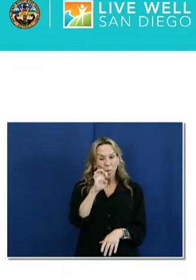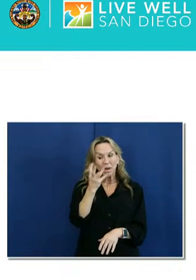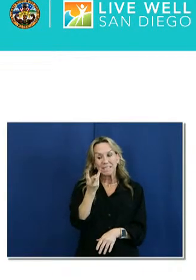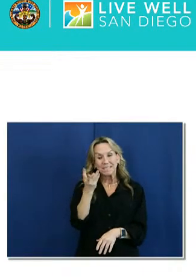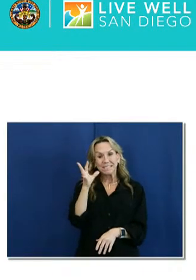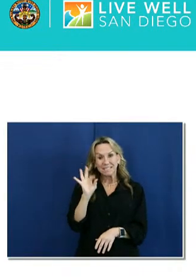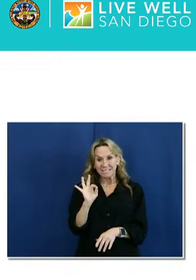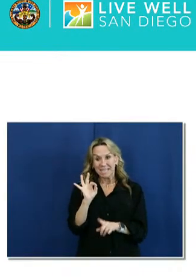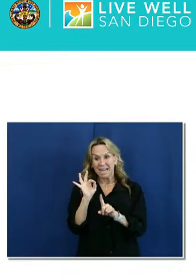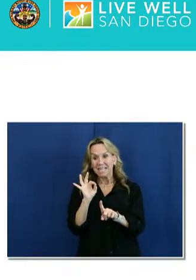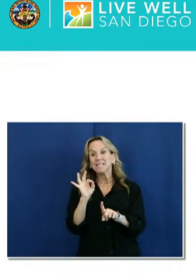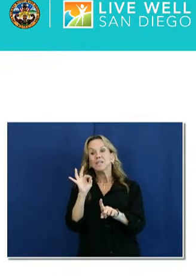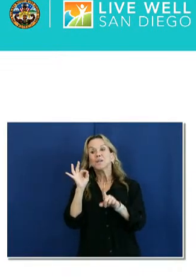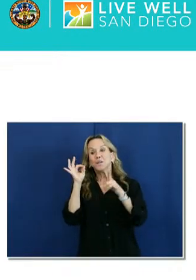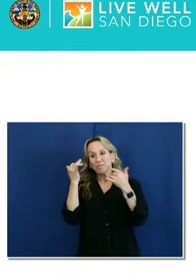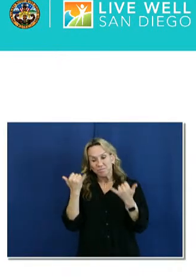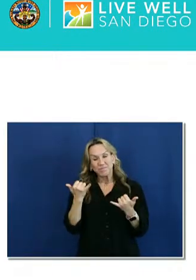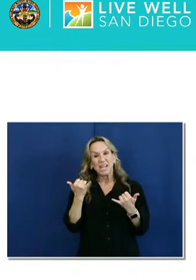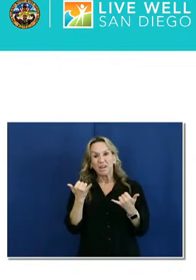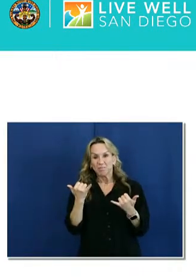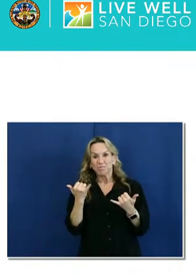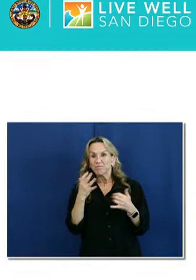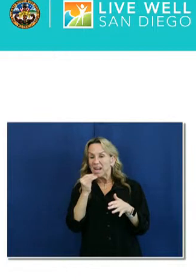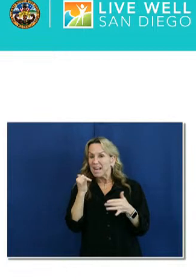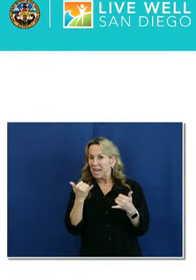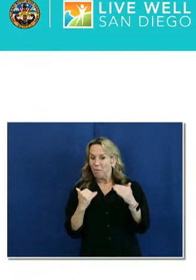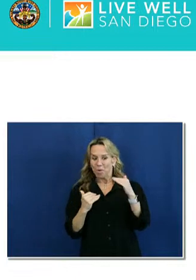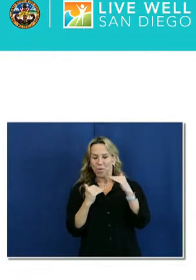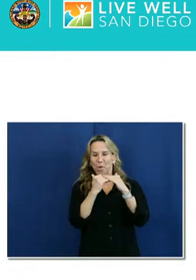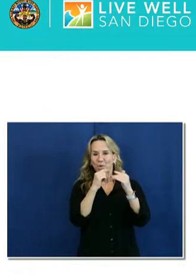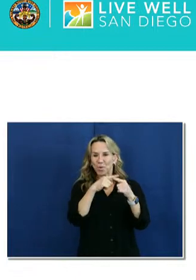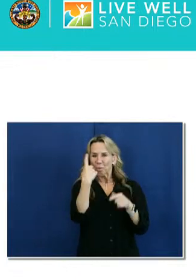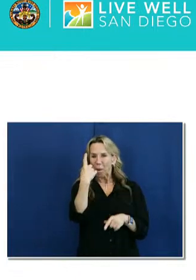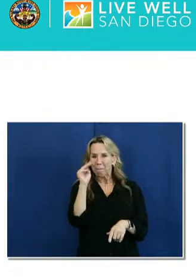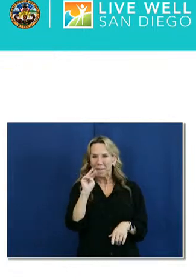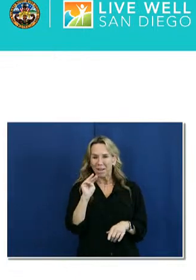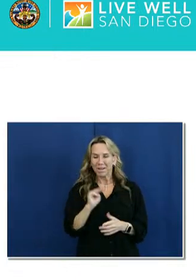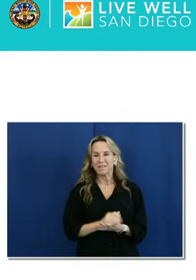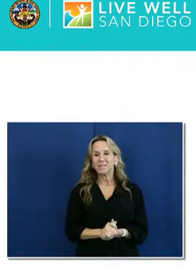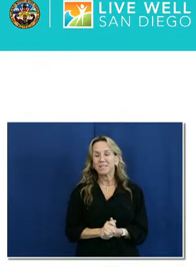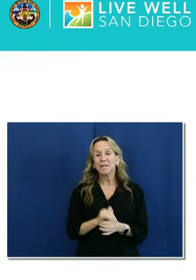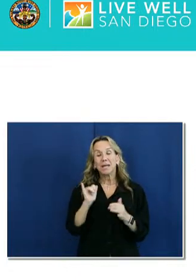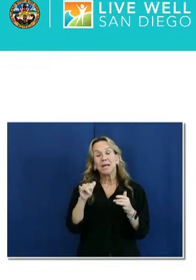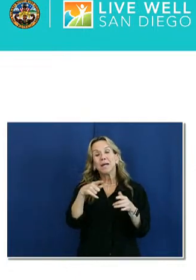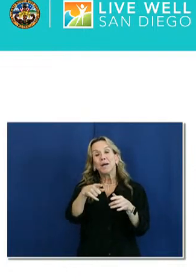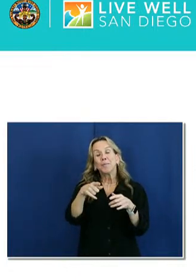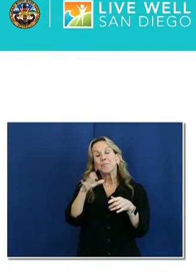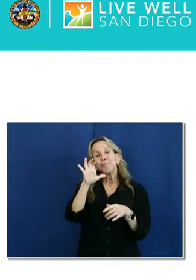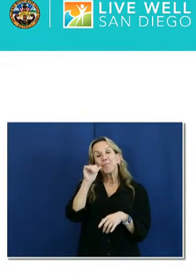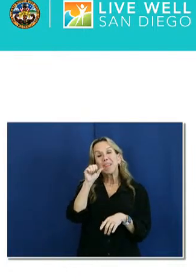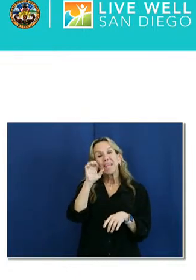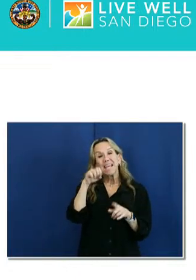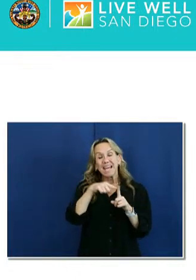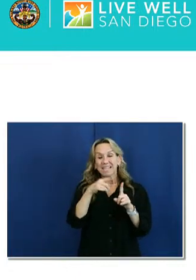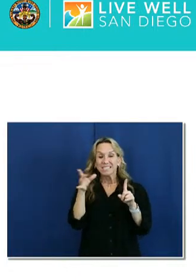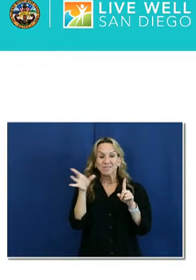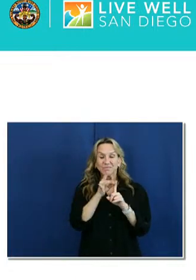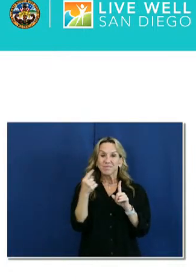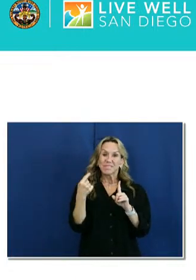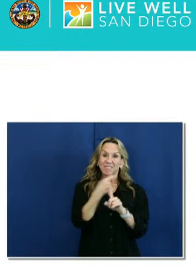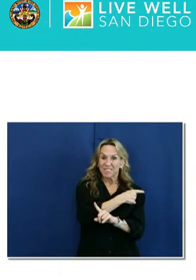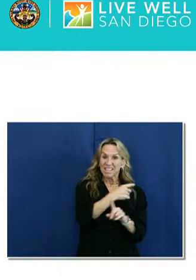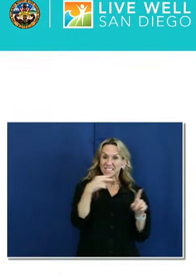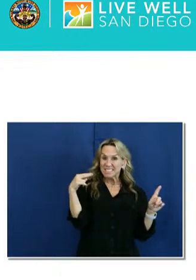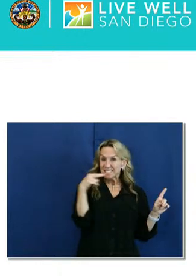944,469. Those are tests reported to date, so we are closing in on that 1 million mark. Case investigations, really solid,